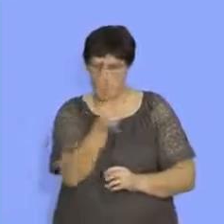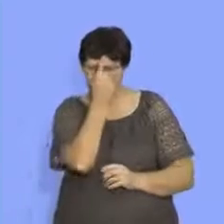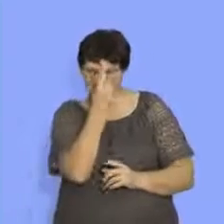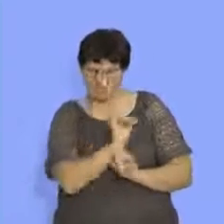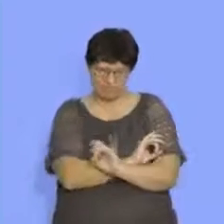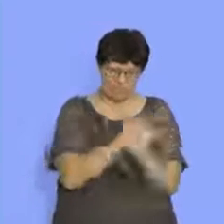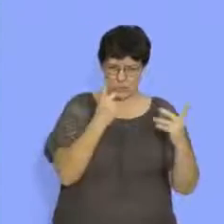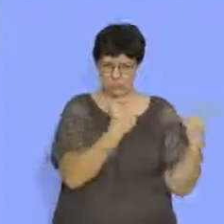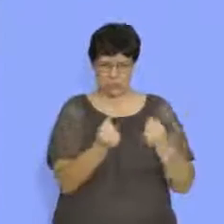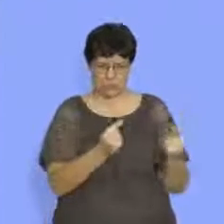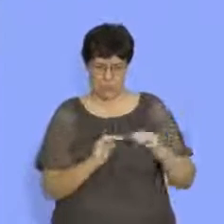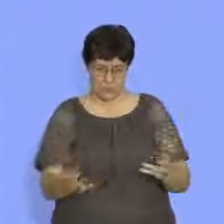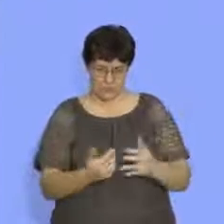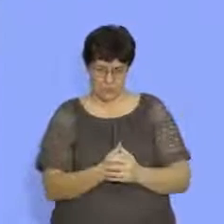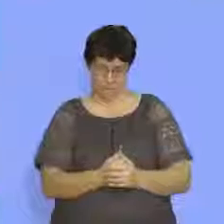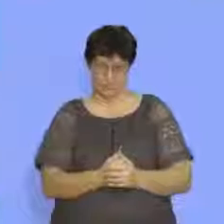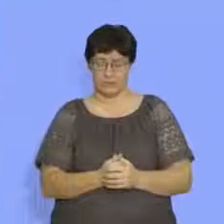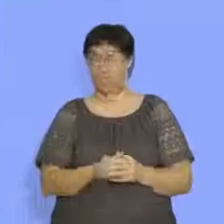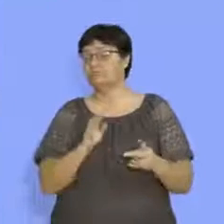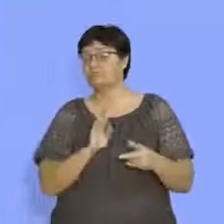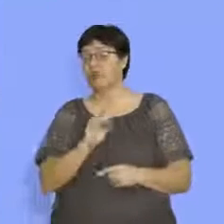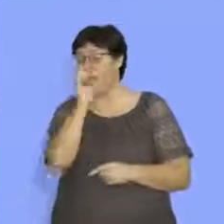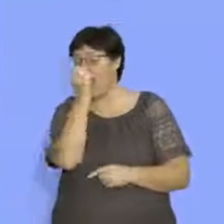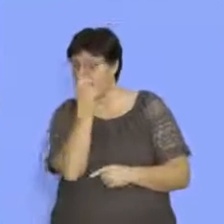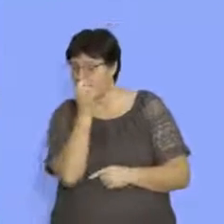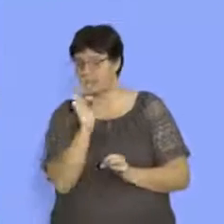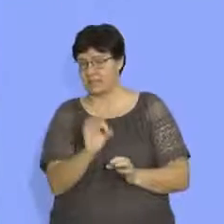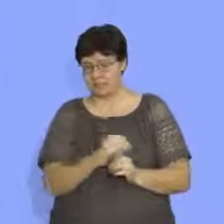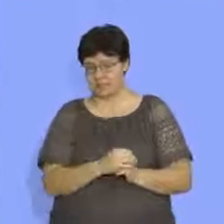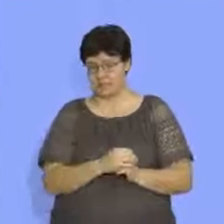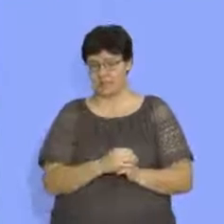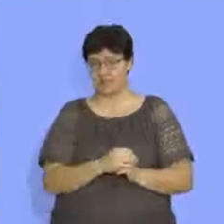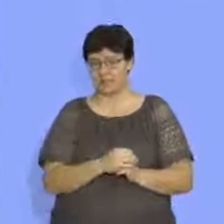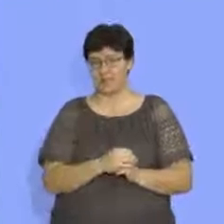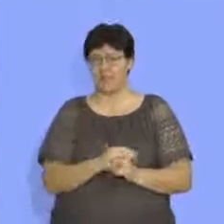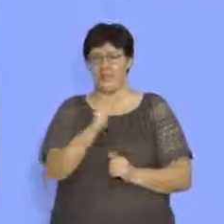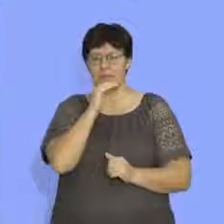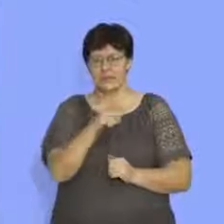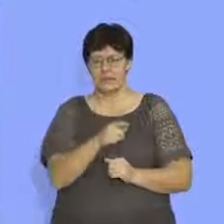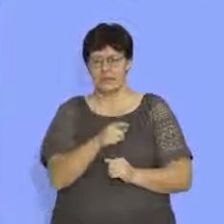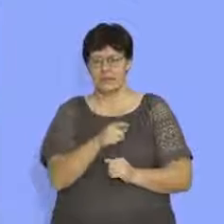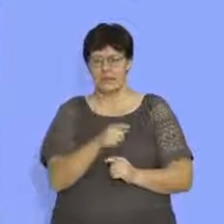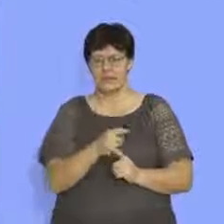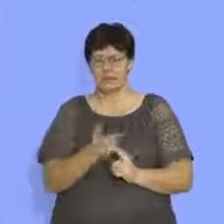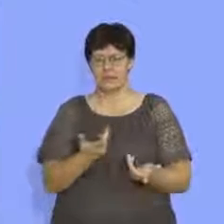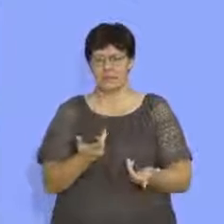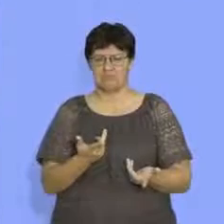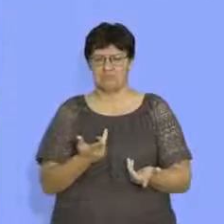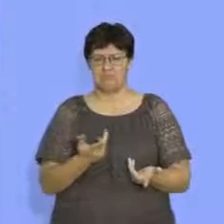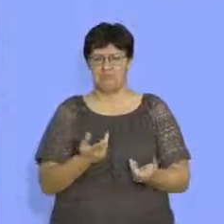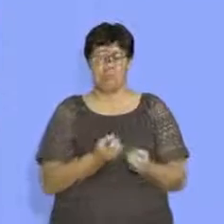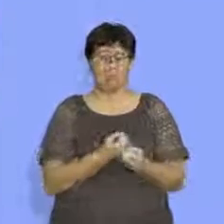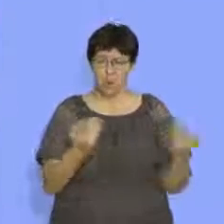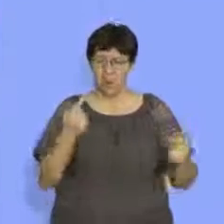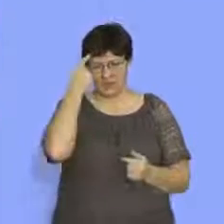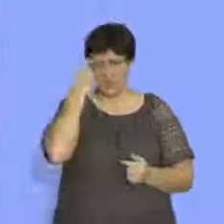showing you so that you understand how to do this. Firstly, make sure you understand that vehicles does not necessarily mean cars, because